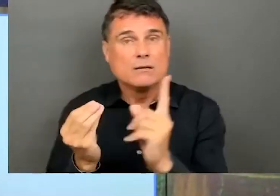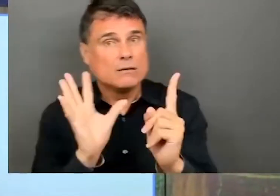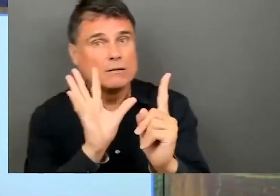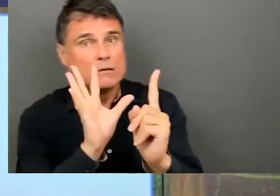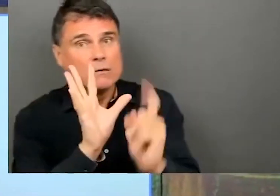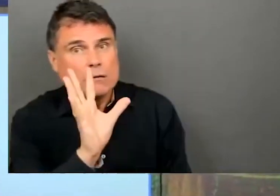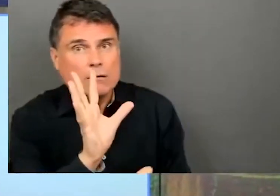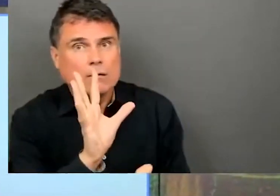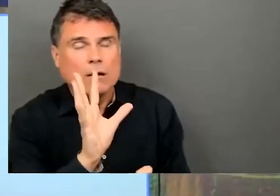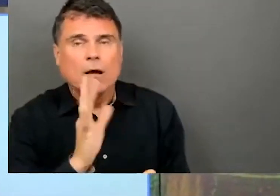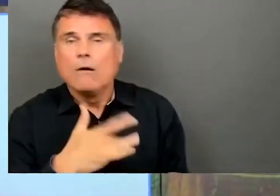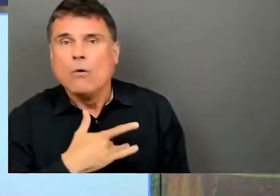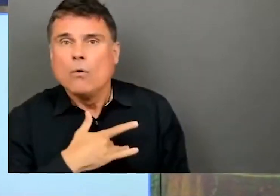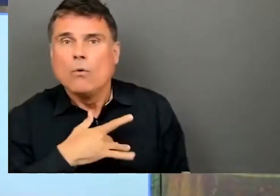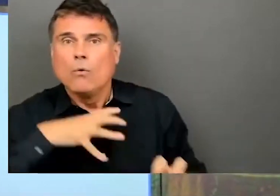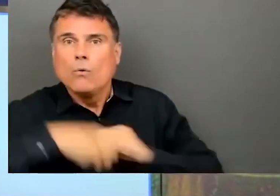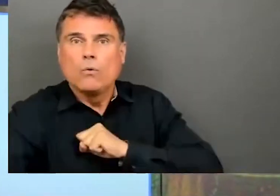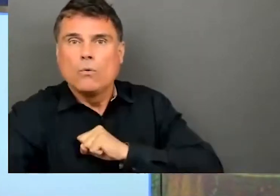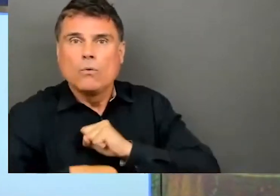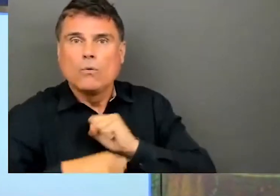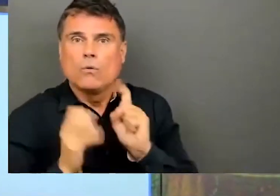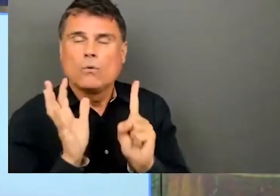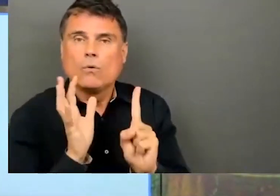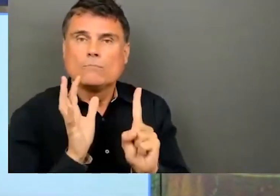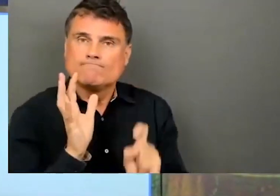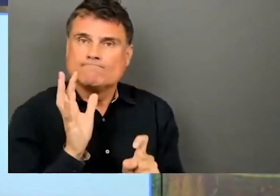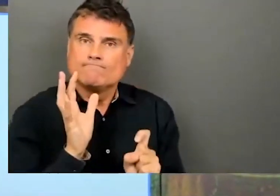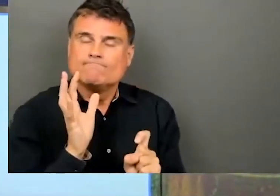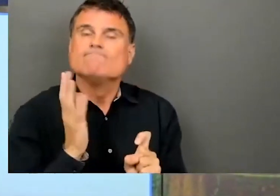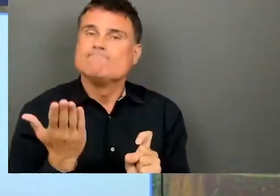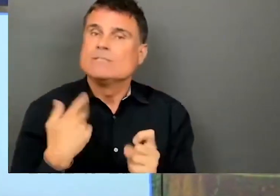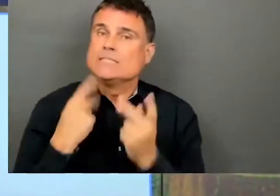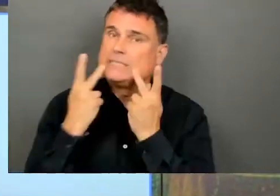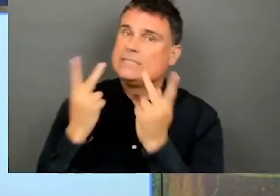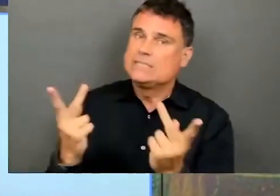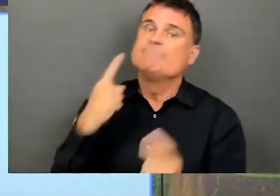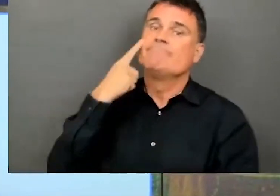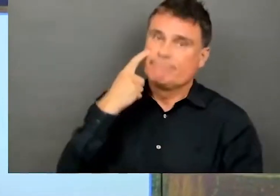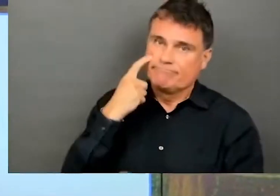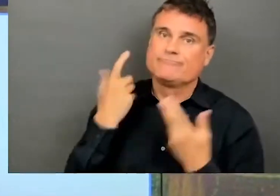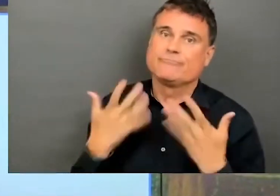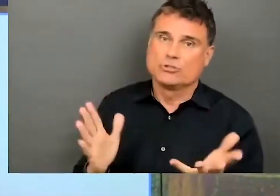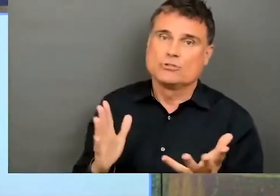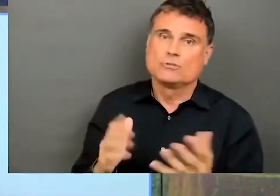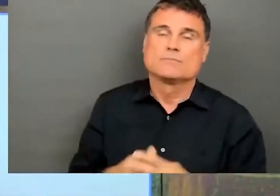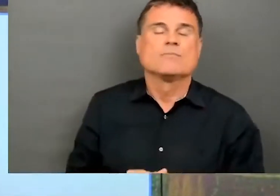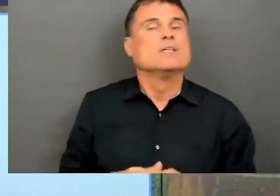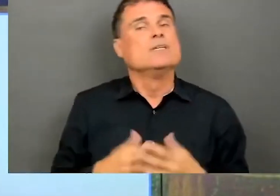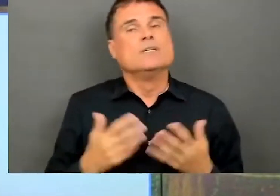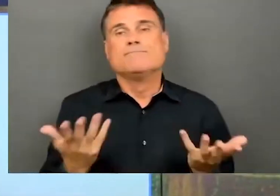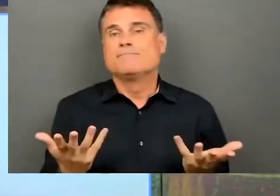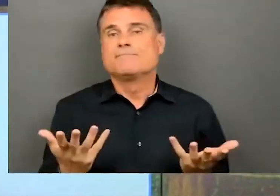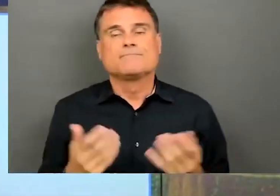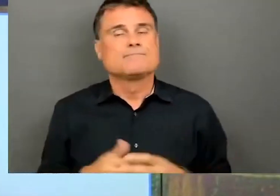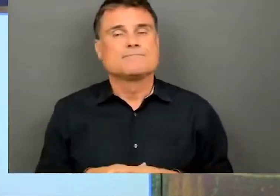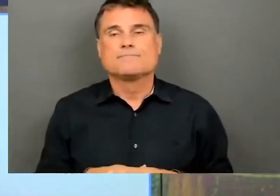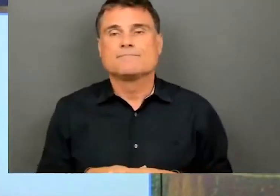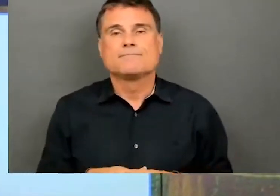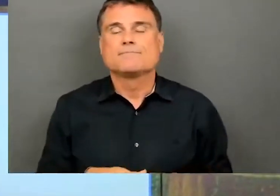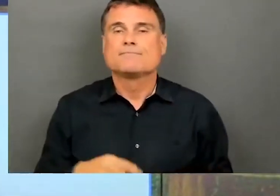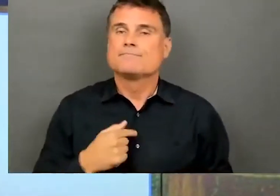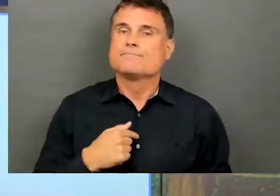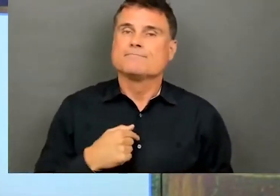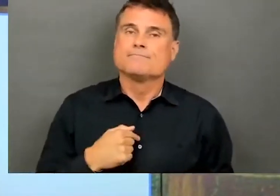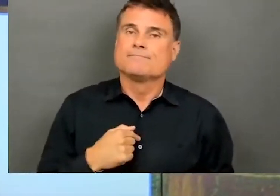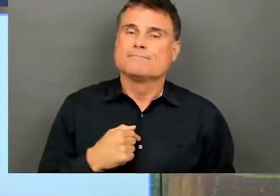people like Dr. McDonald, Dr. Henry, and this government, I have not lost a single young patient to COVID-19 during the